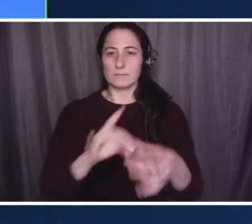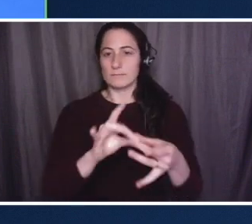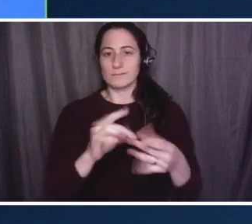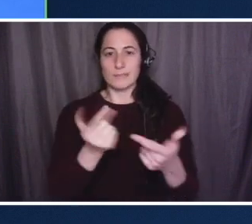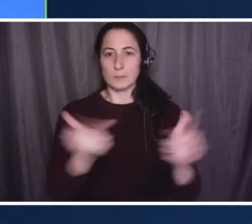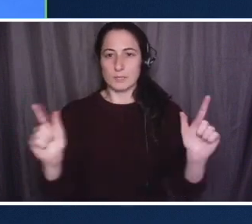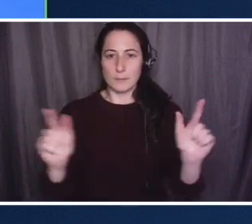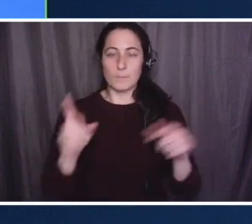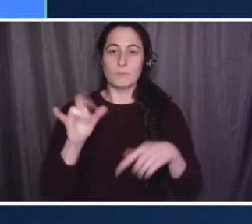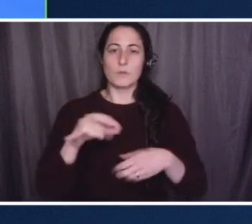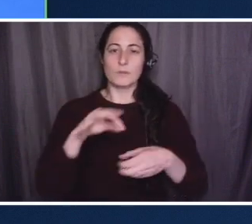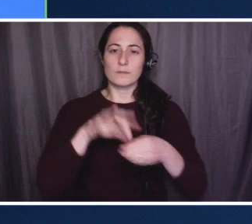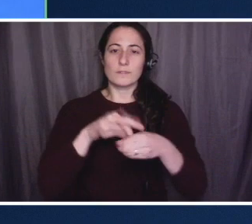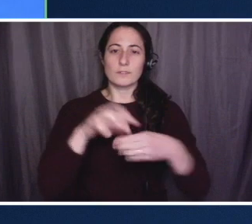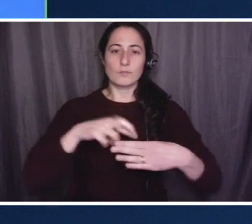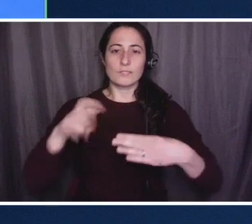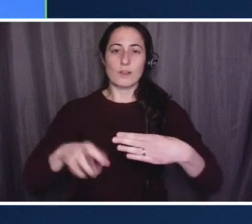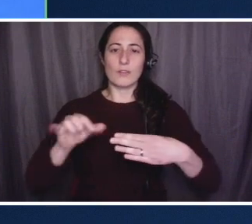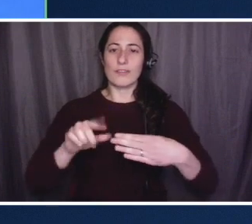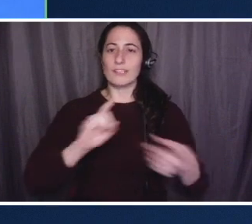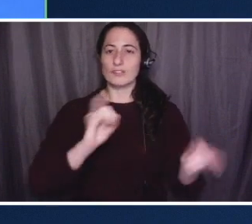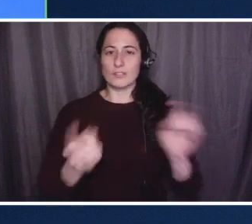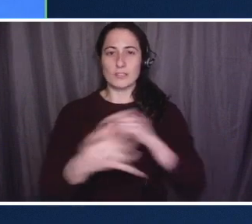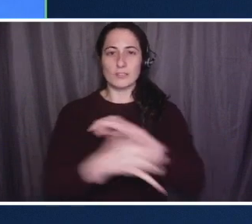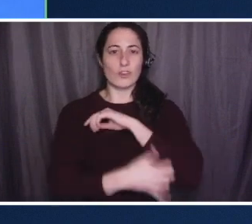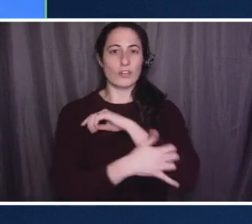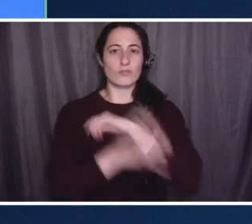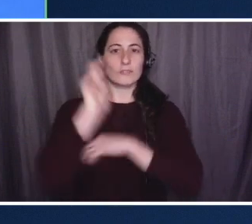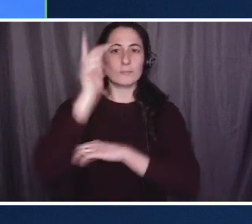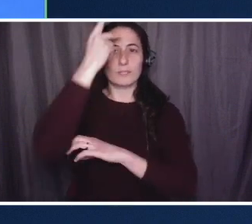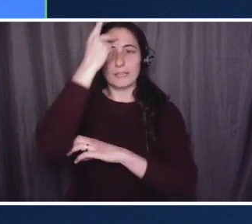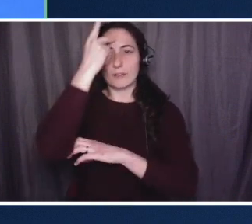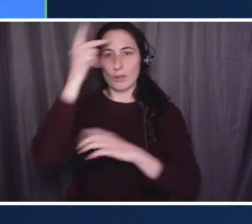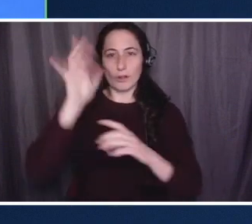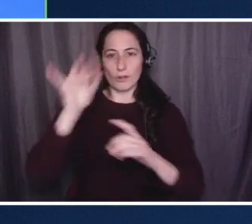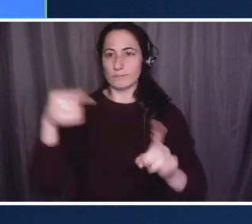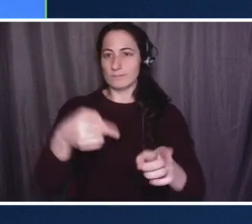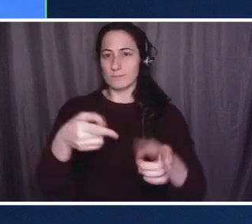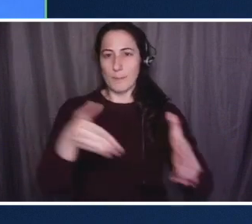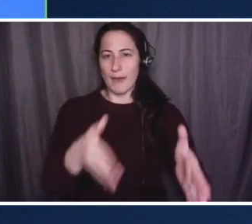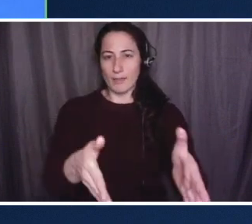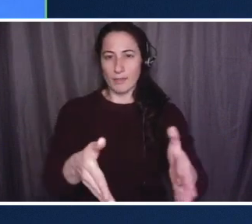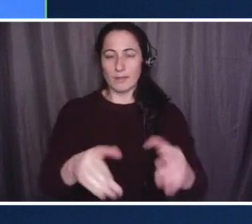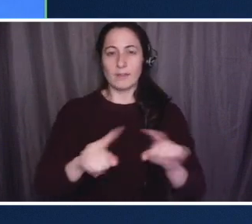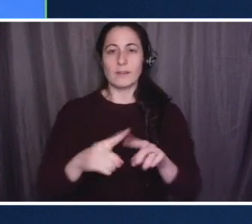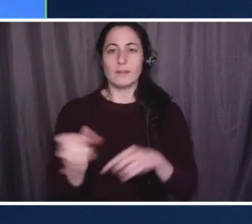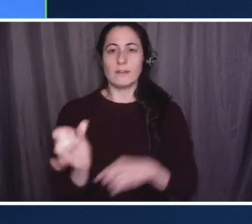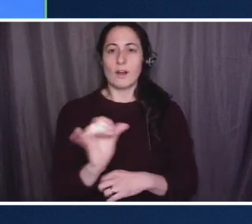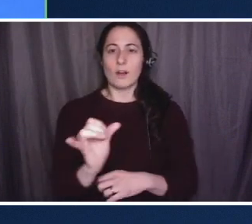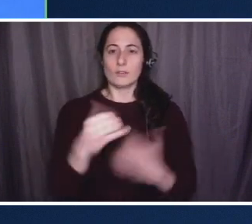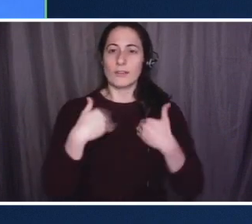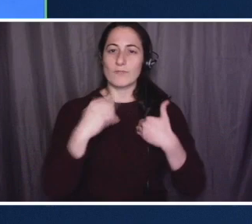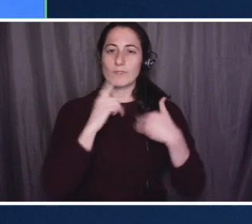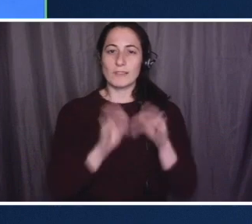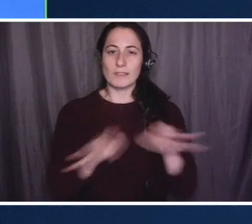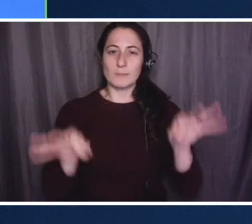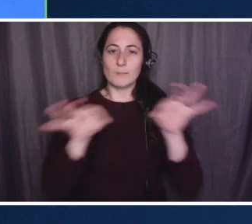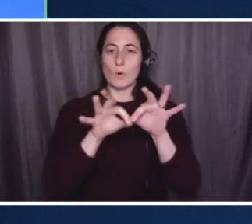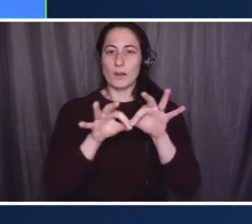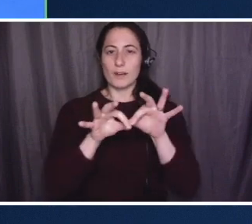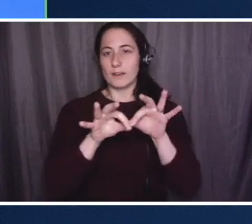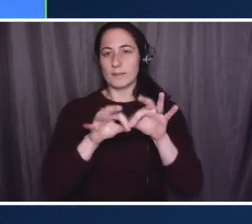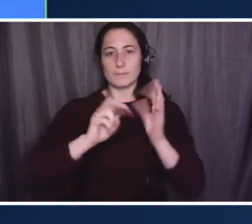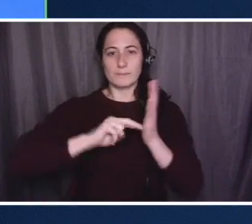reshaped not only the country's political trajectory, but also has really important implications for the future of